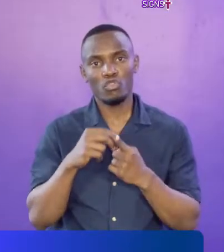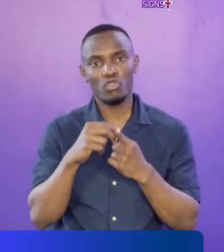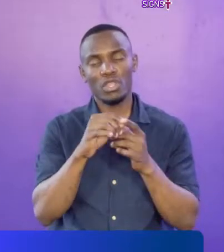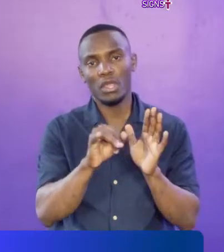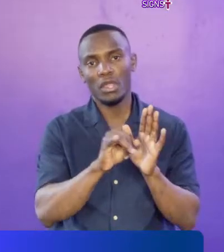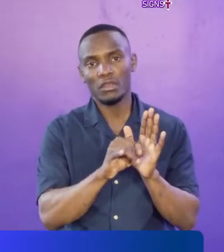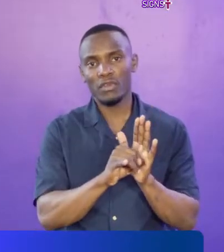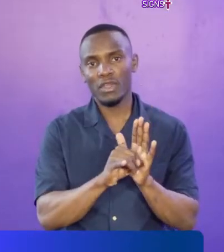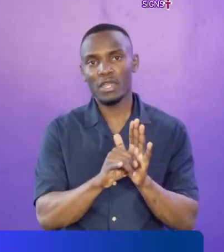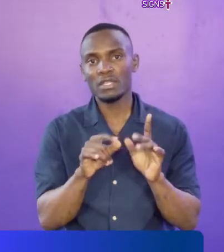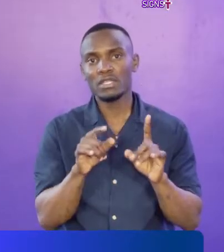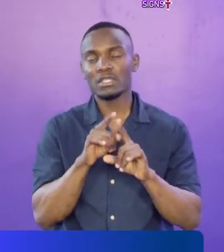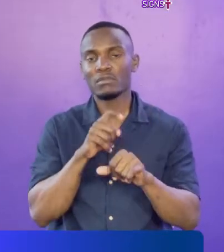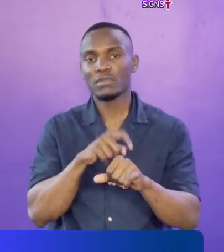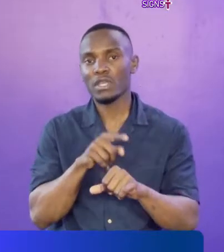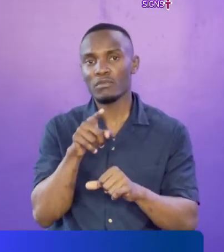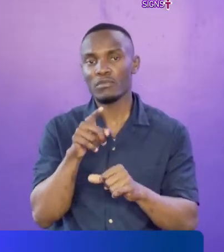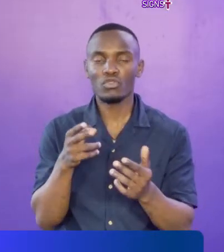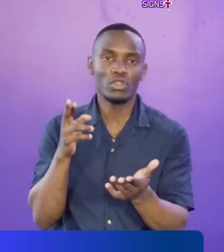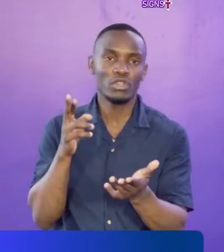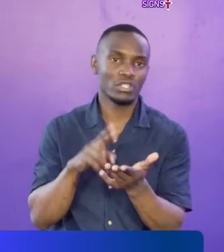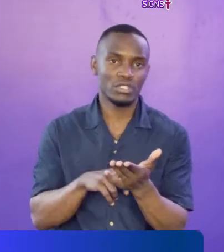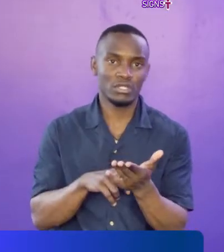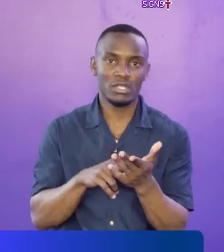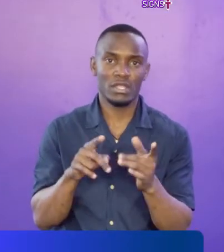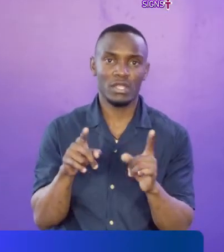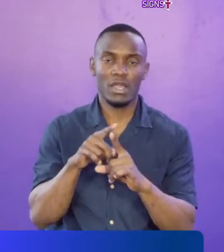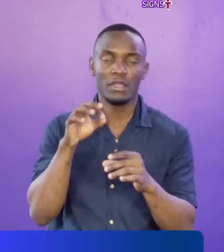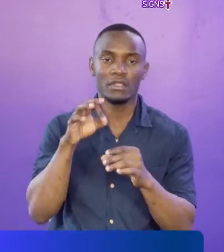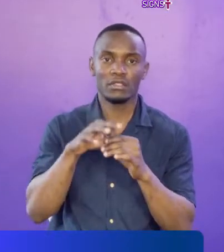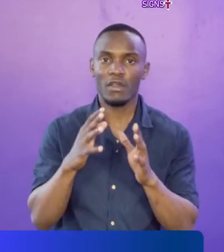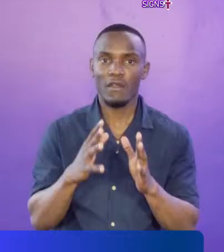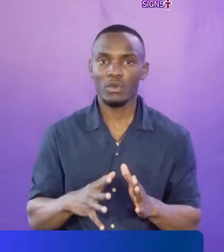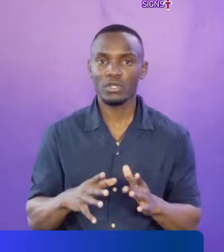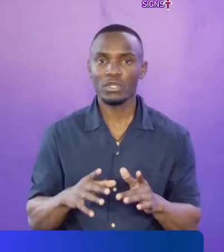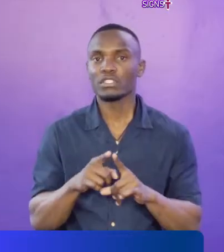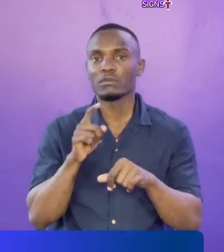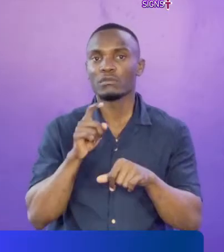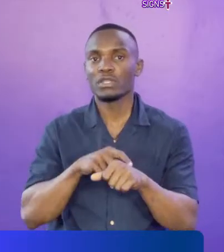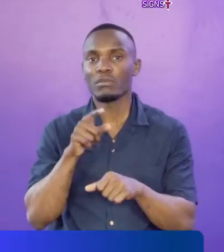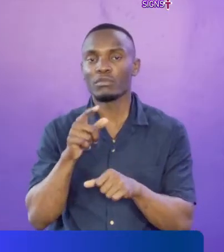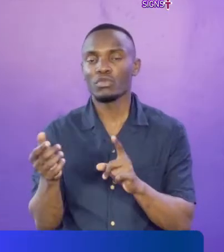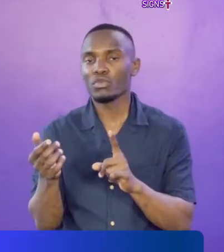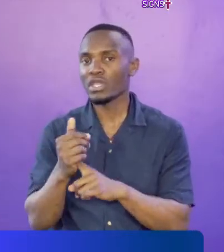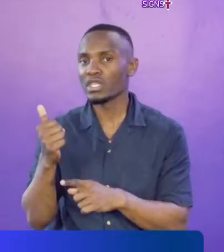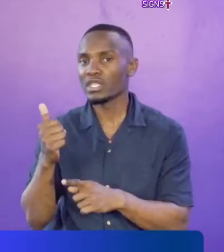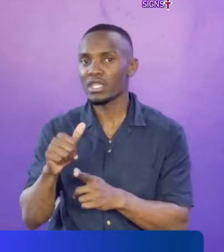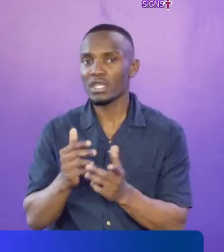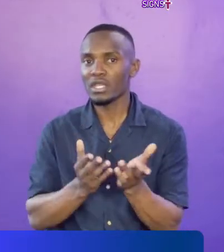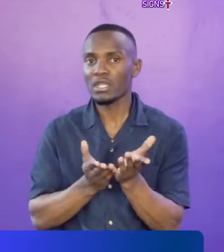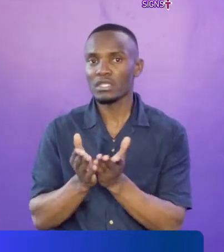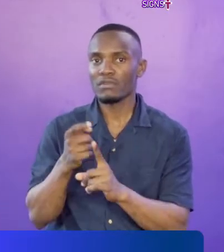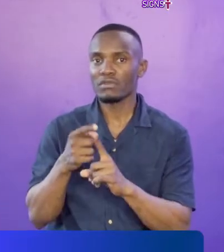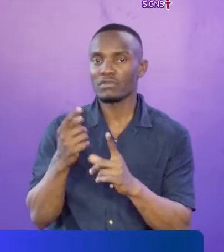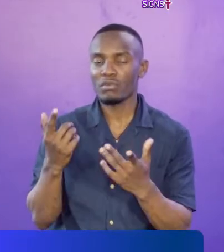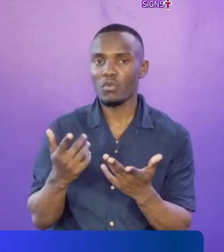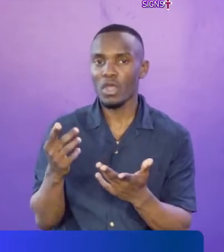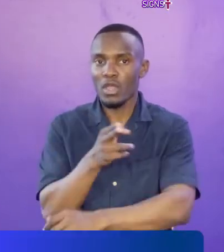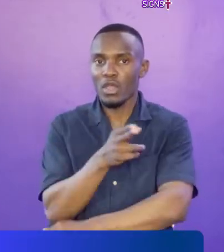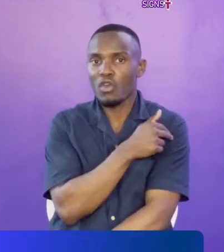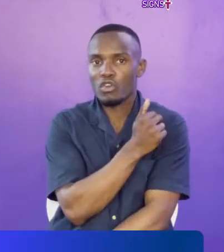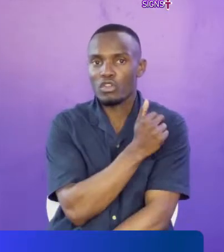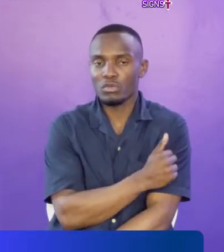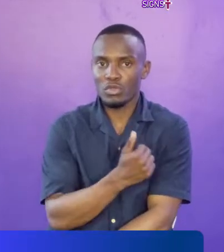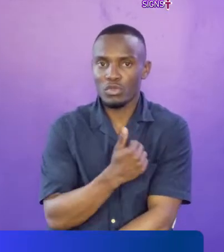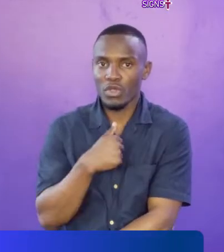When you are registering as a voter, when you are going to acquire any service from, let's say, the hospital, we have the SHA, etc.